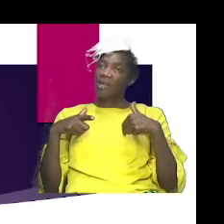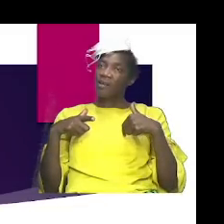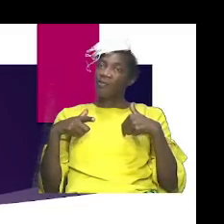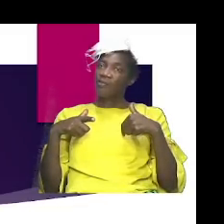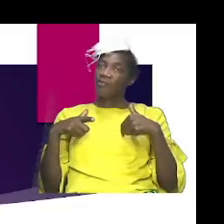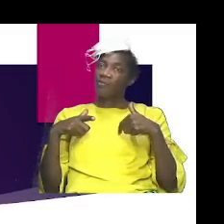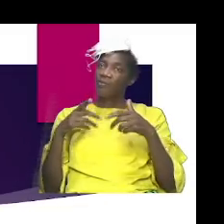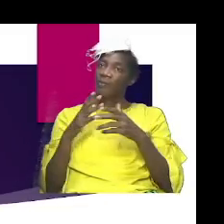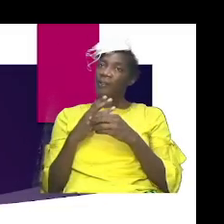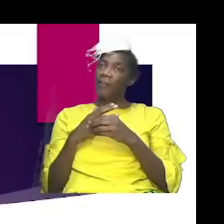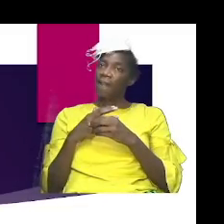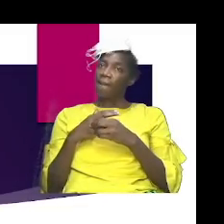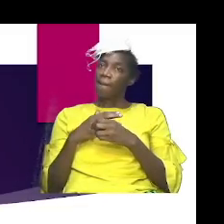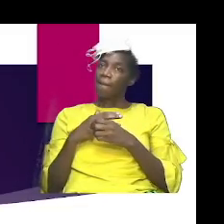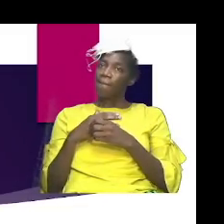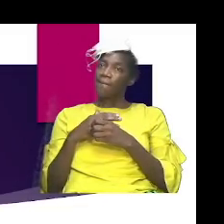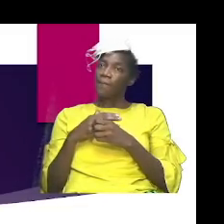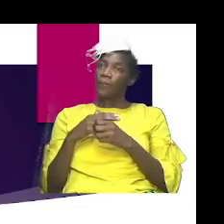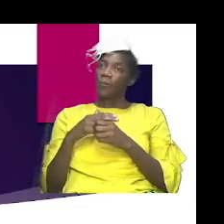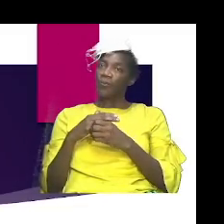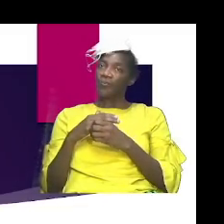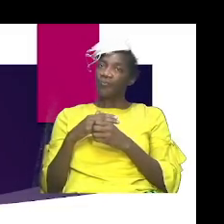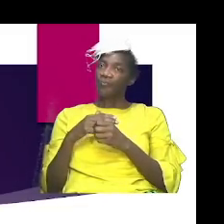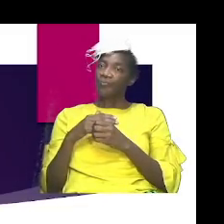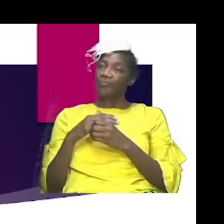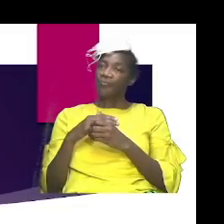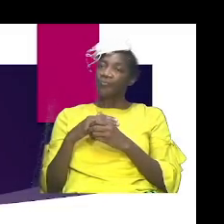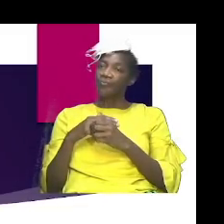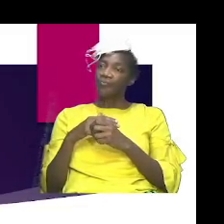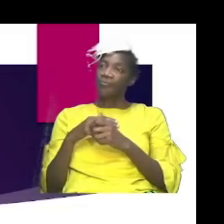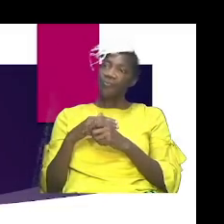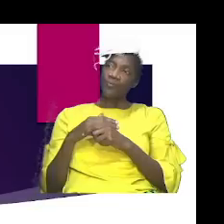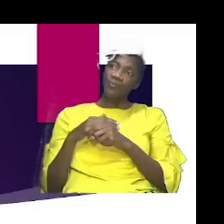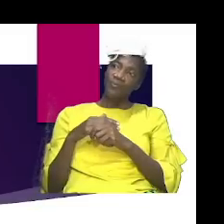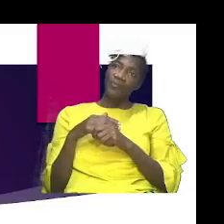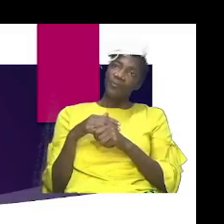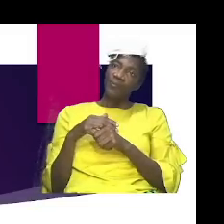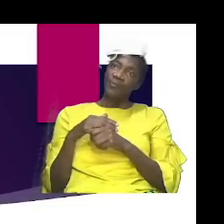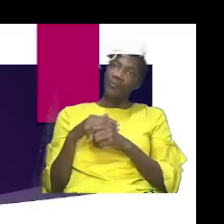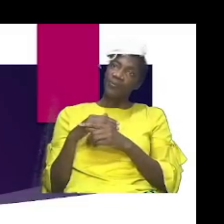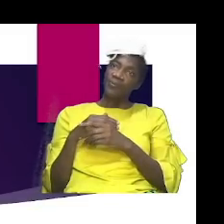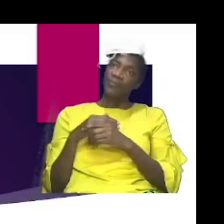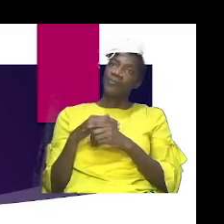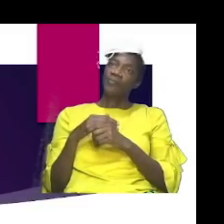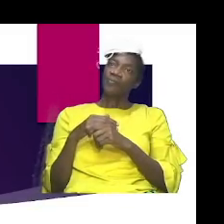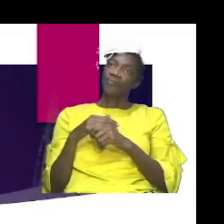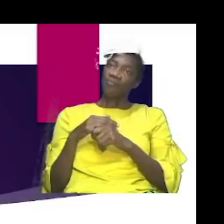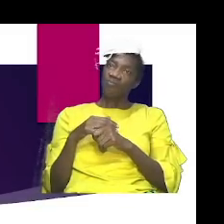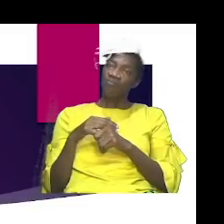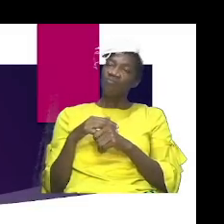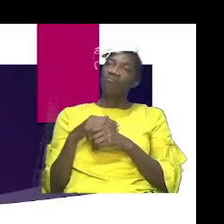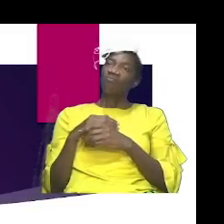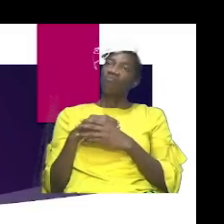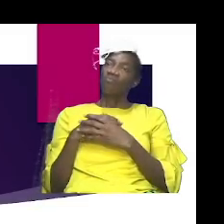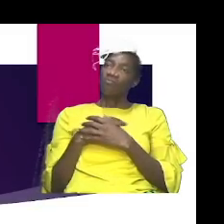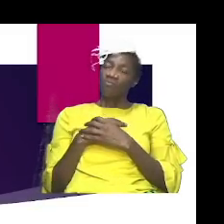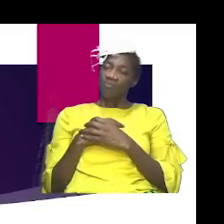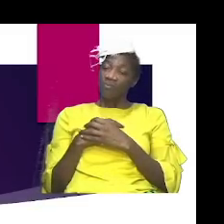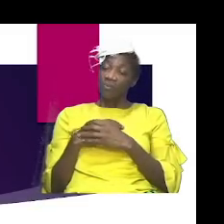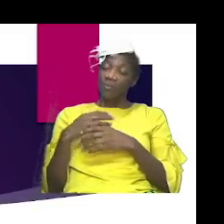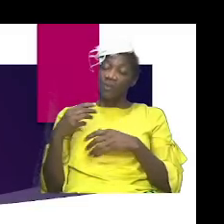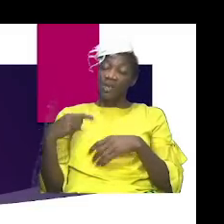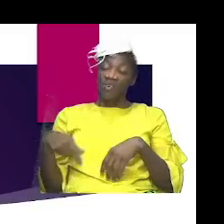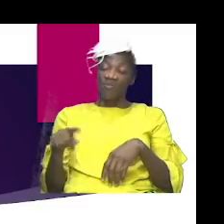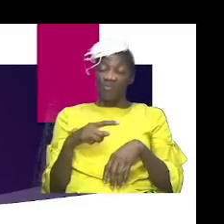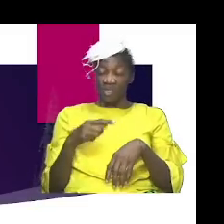move to number three, because we are talking about the judgment. The first, remember now, we said the first one, we will be